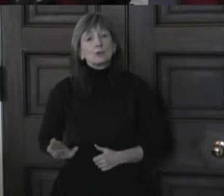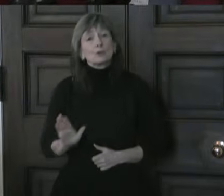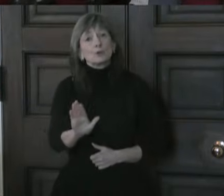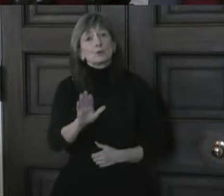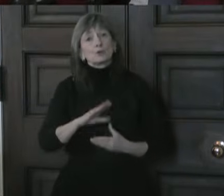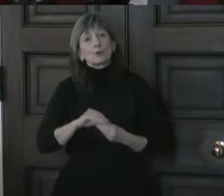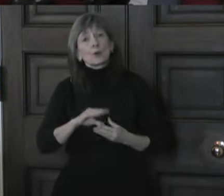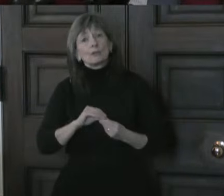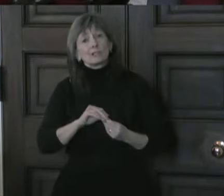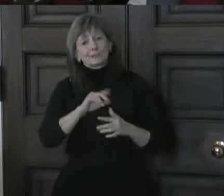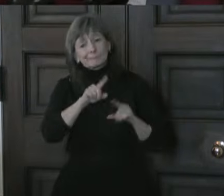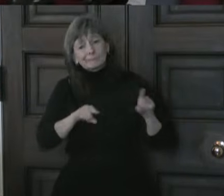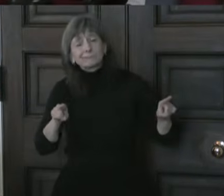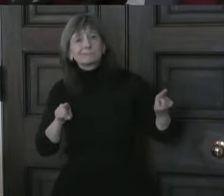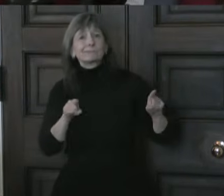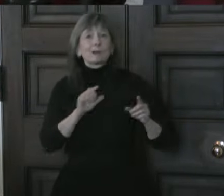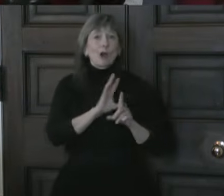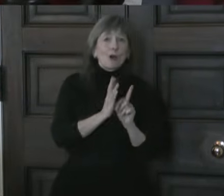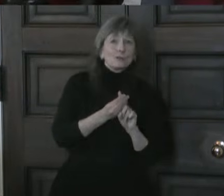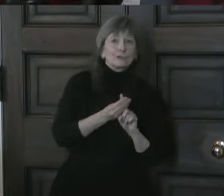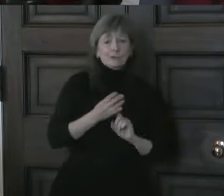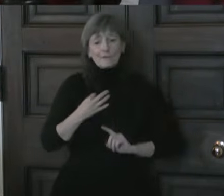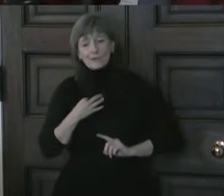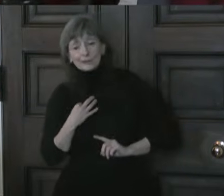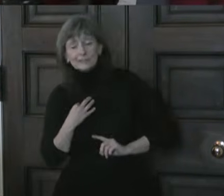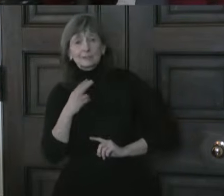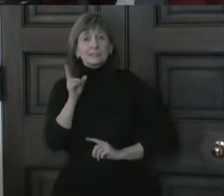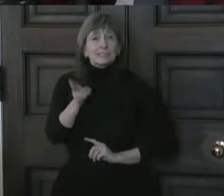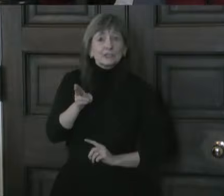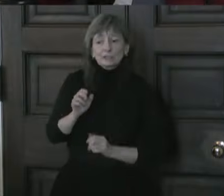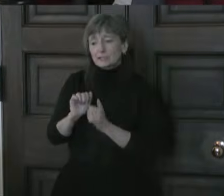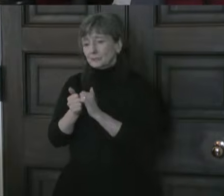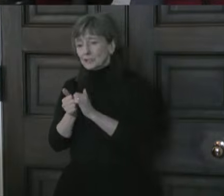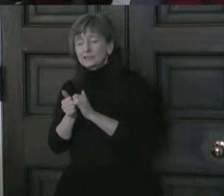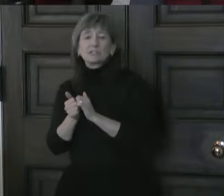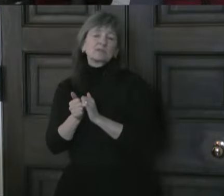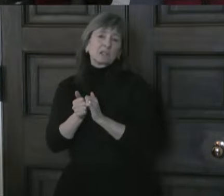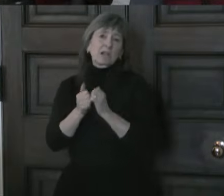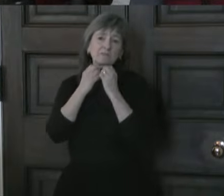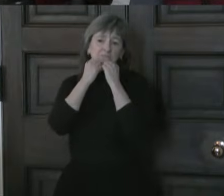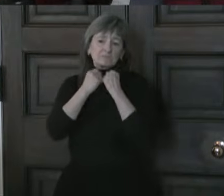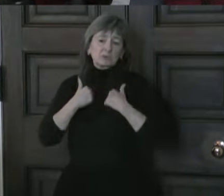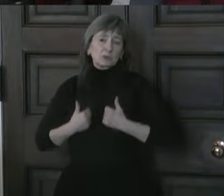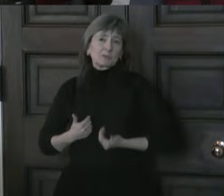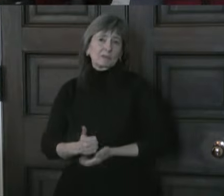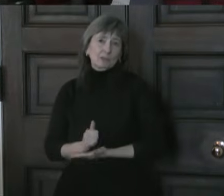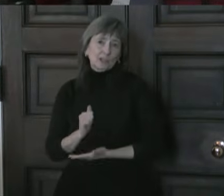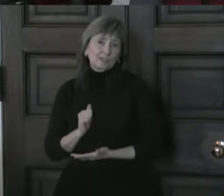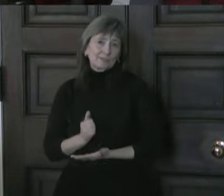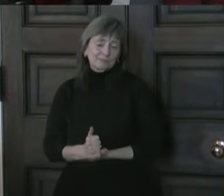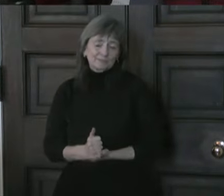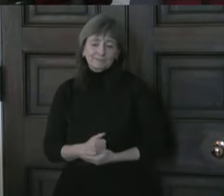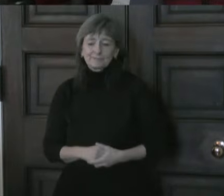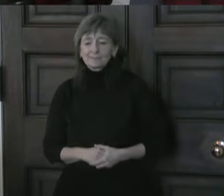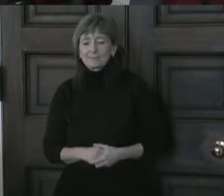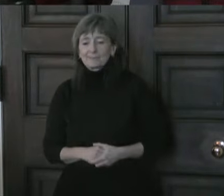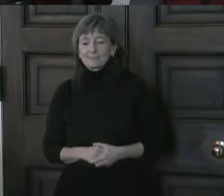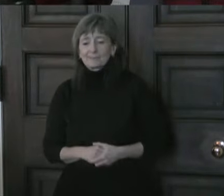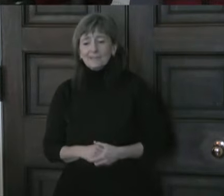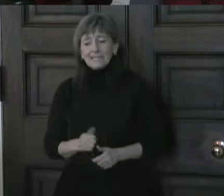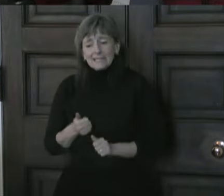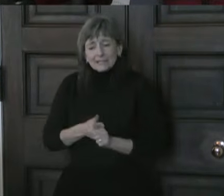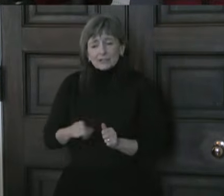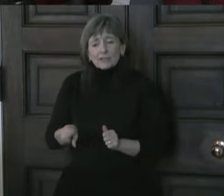span culture, volunteerism, history, sports, and humanitarian work. Each of you has made a